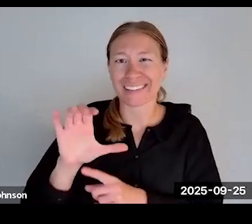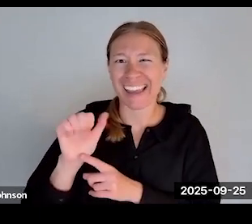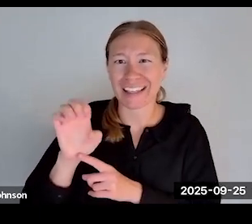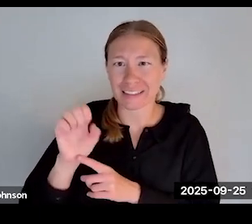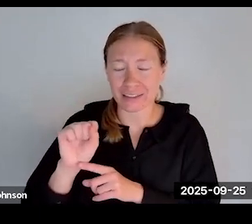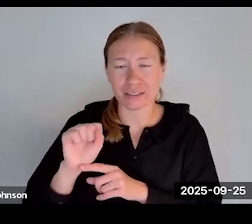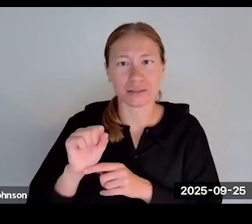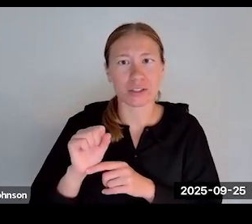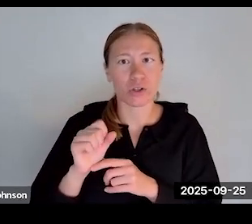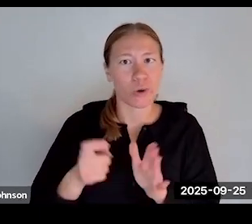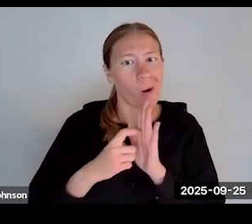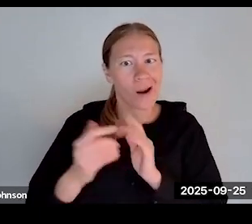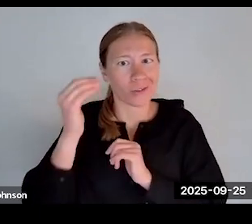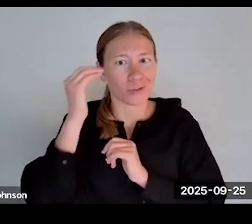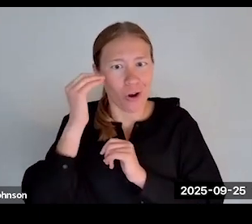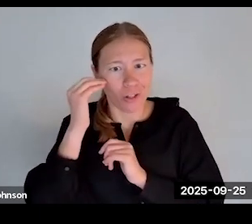critically important.